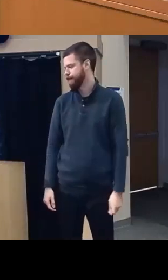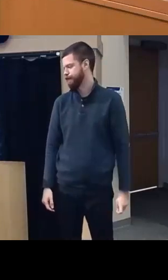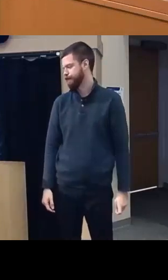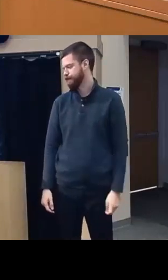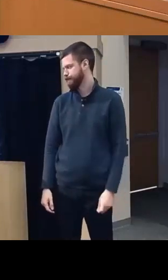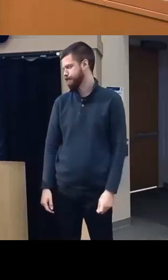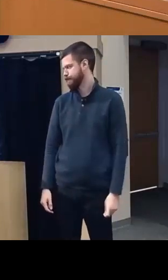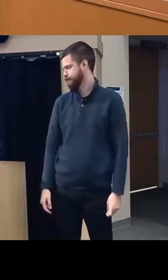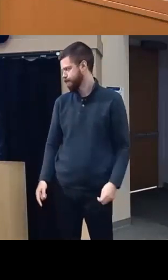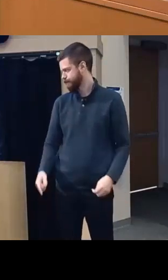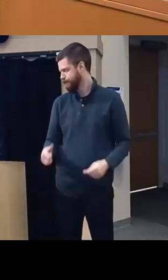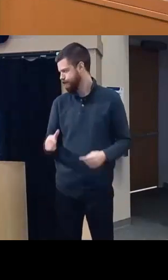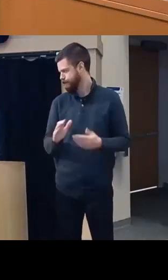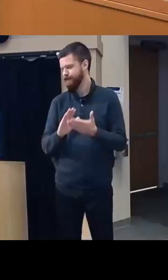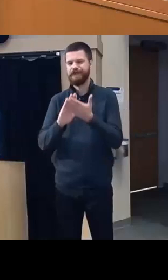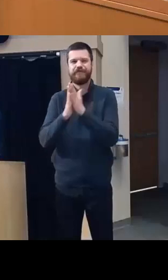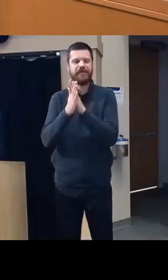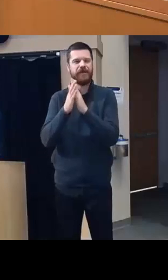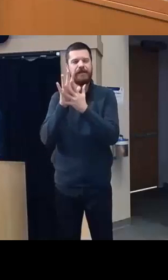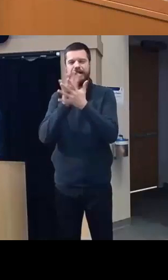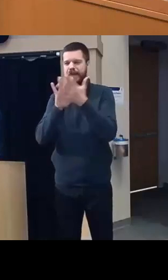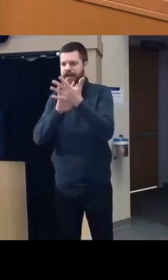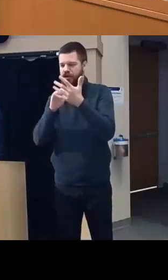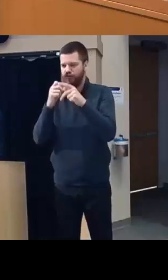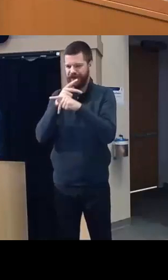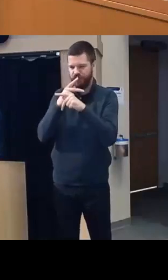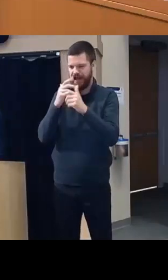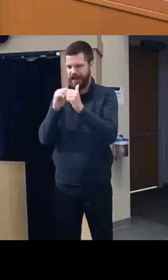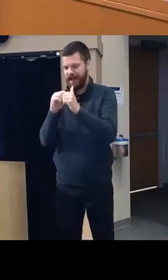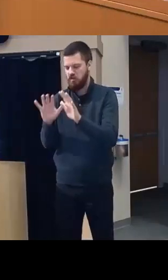They get to be a little bit thorny, these problems. So,